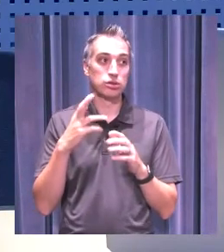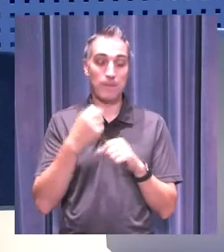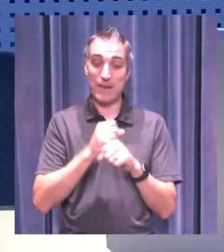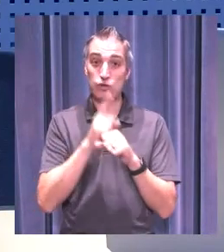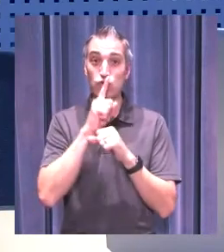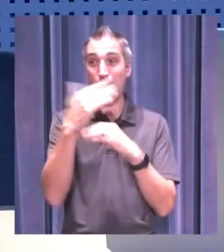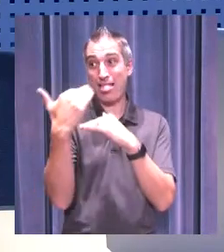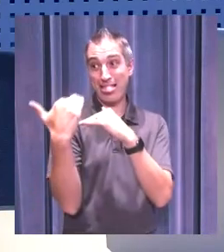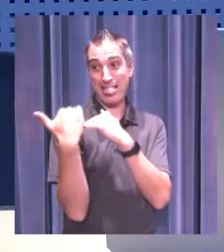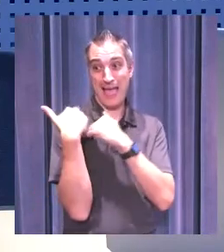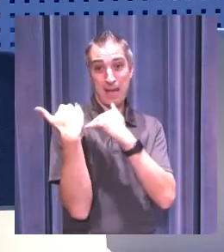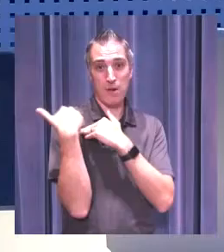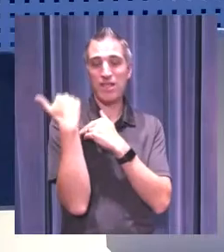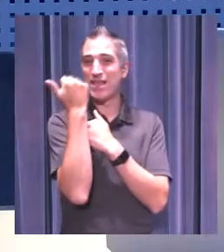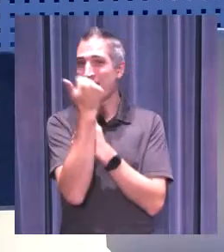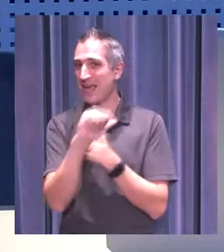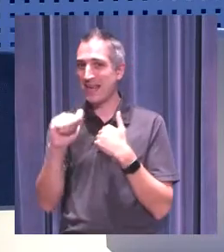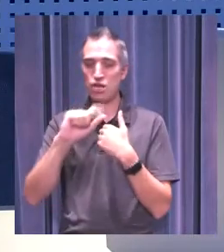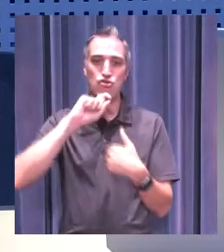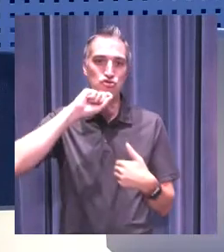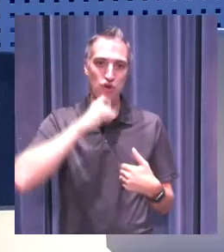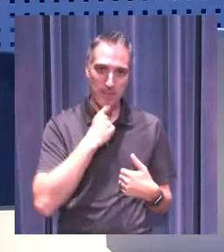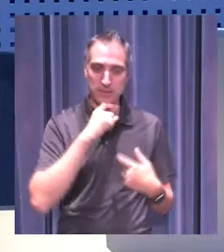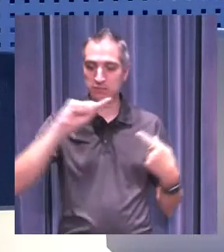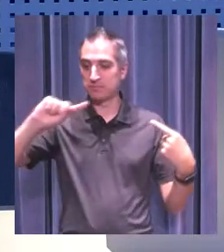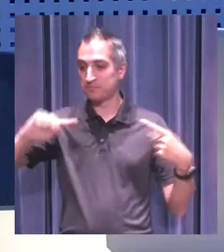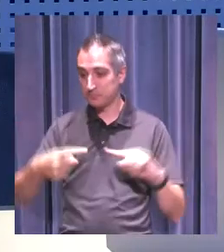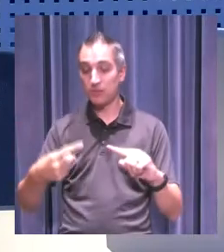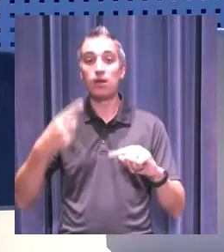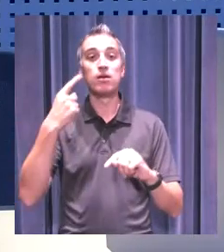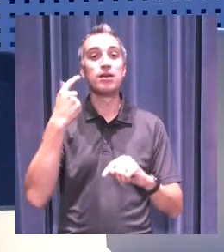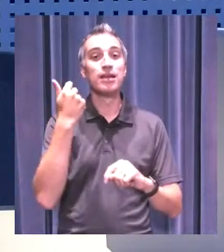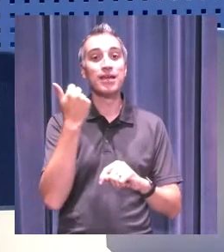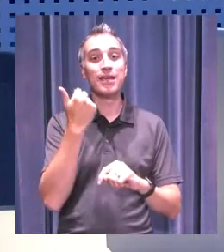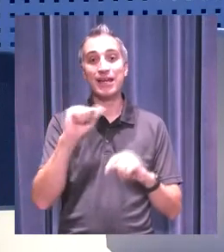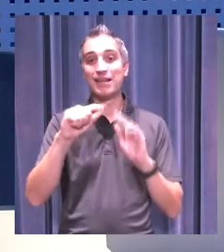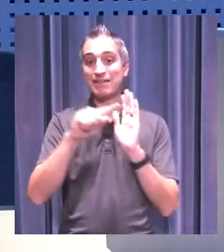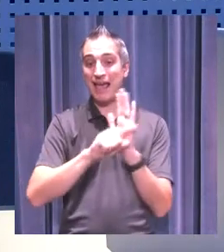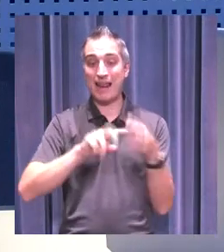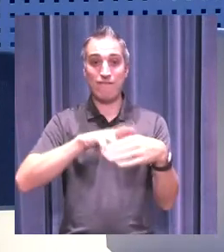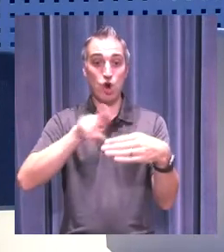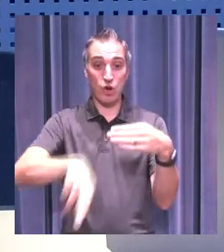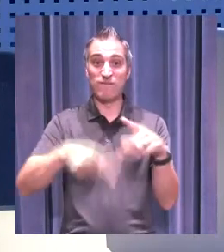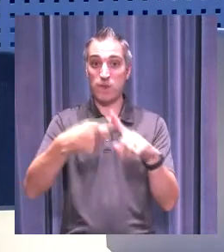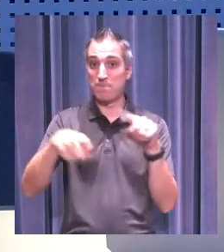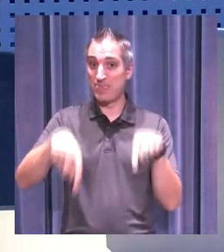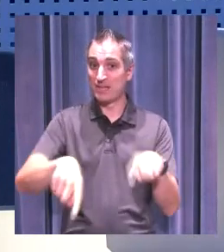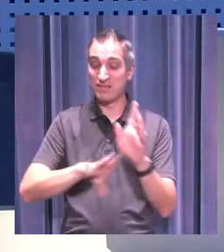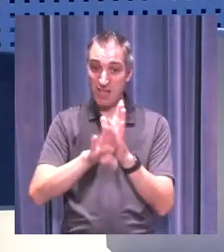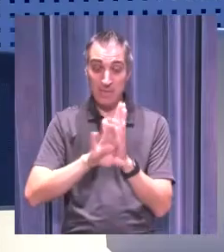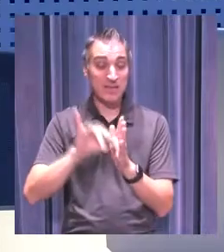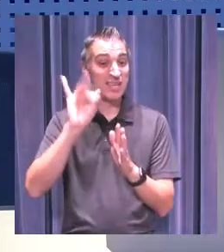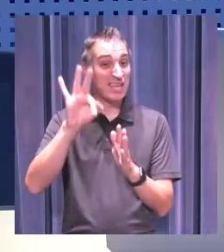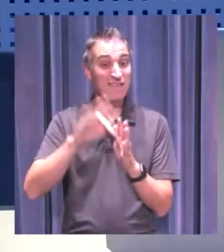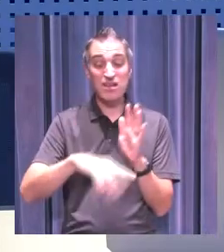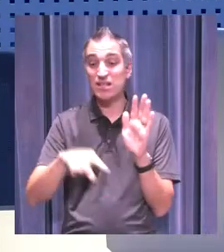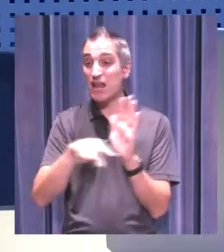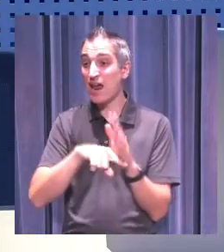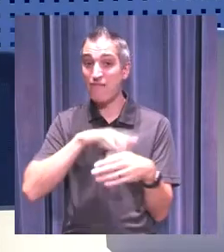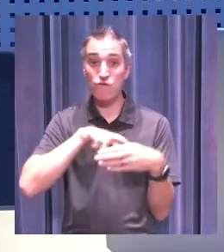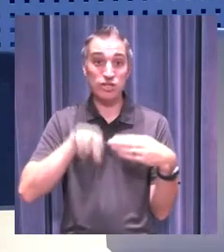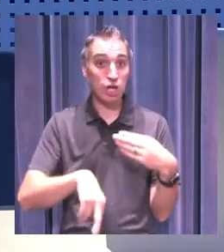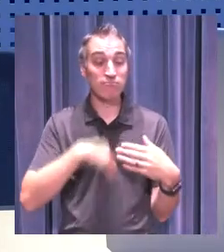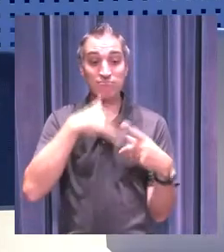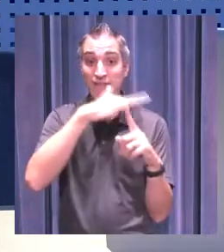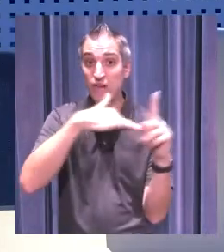liable any detrimental outcomes of this development, whether the detriment is environmental, whether